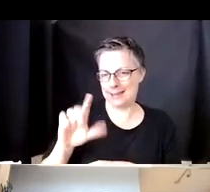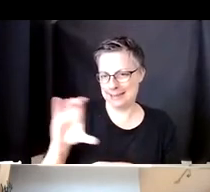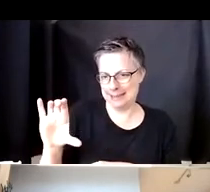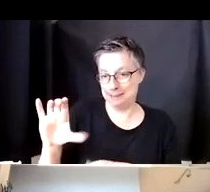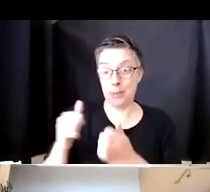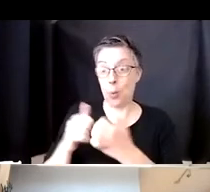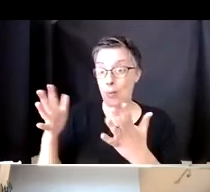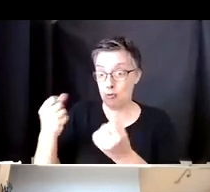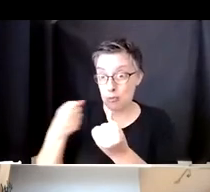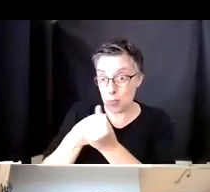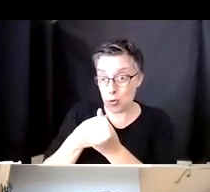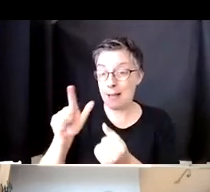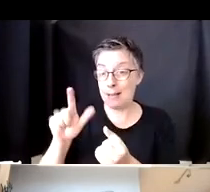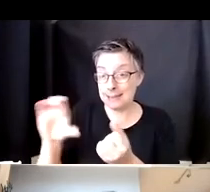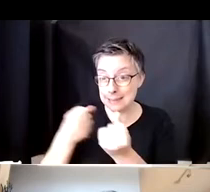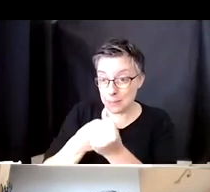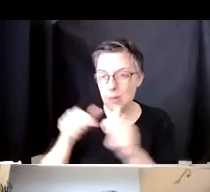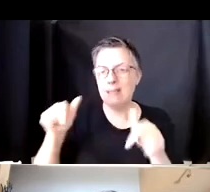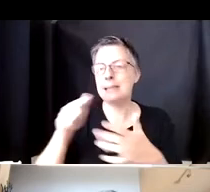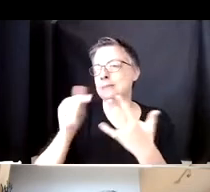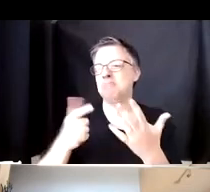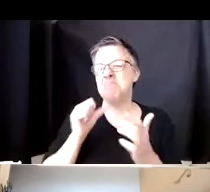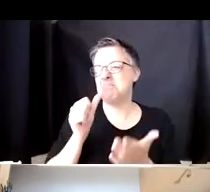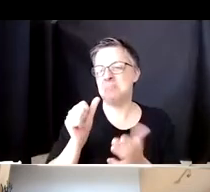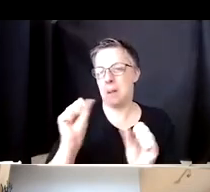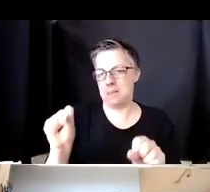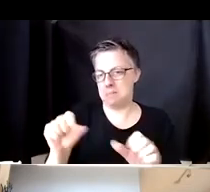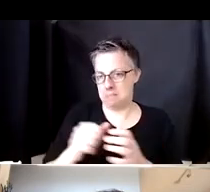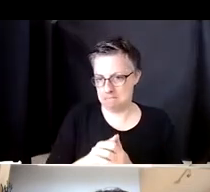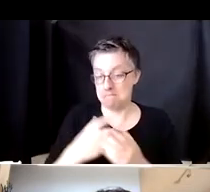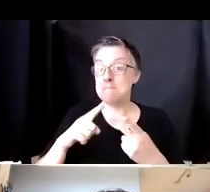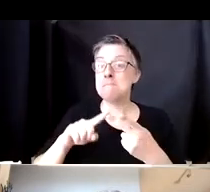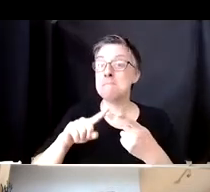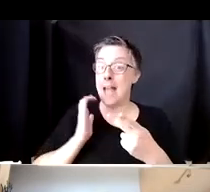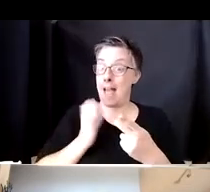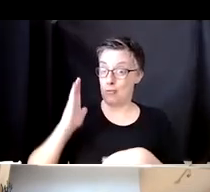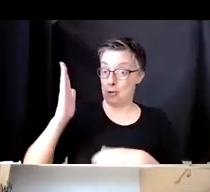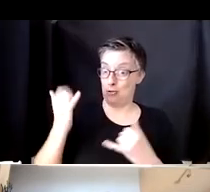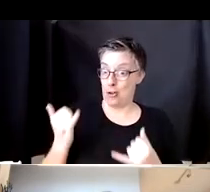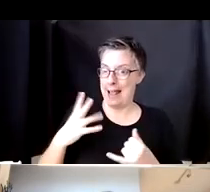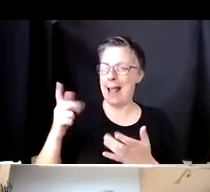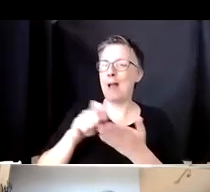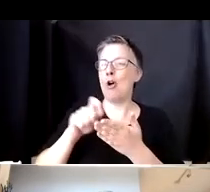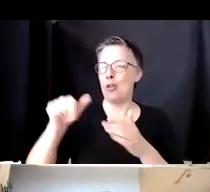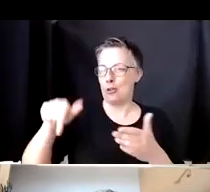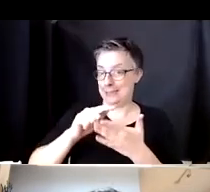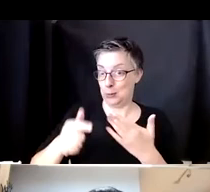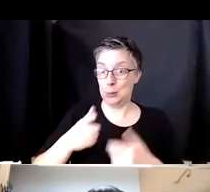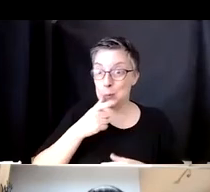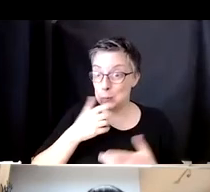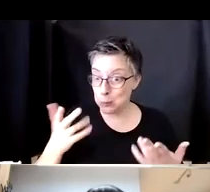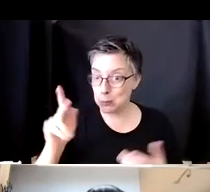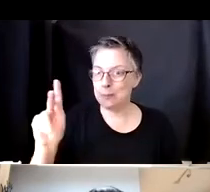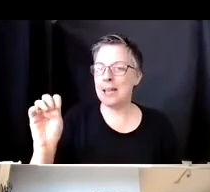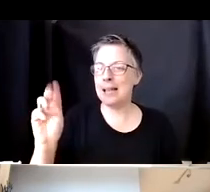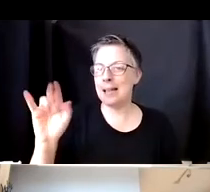of the LCC, this series would not be possible. And our presenter today and author of this series, Carrie